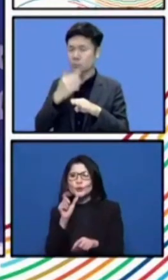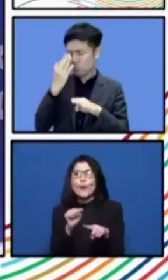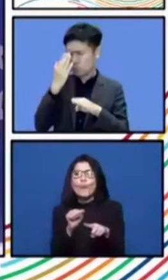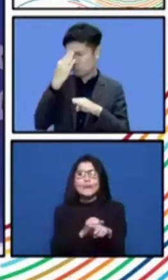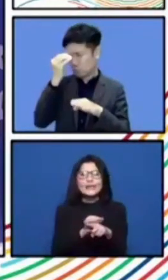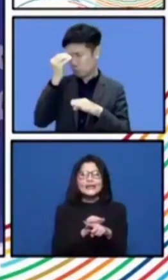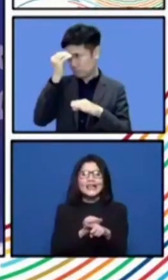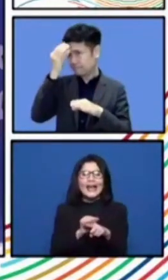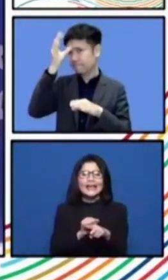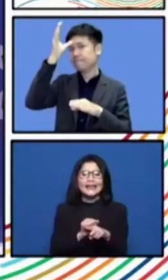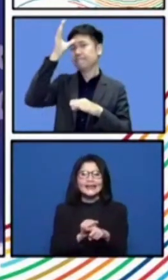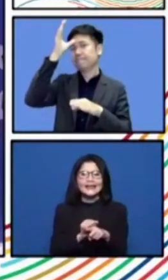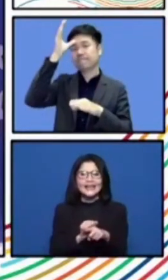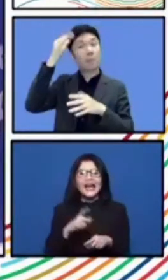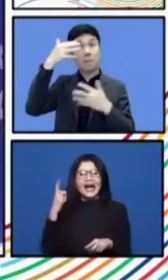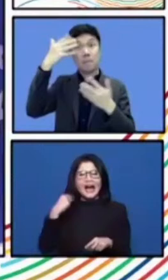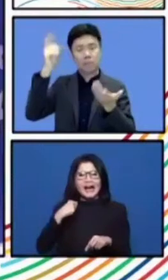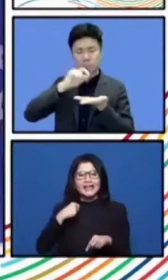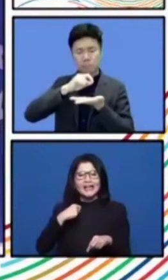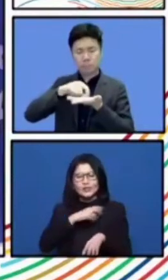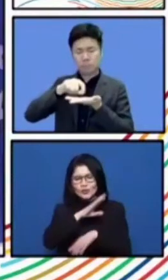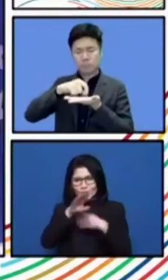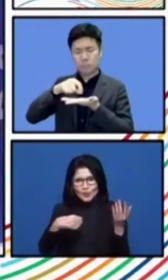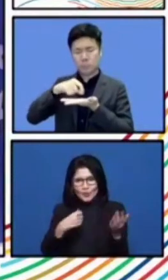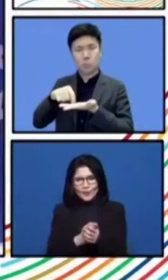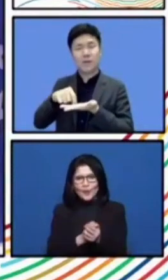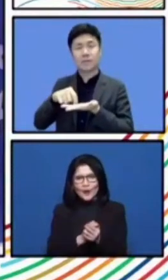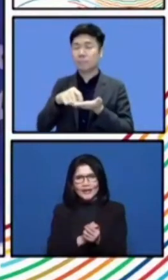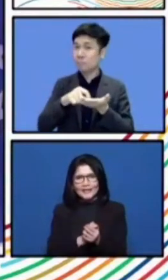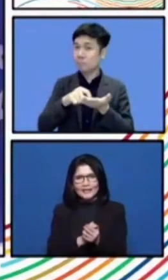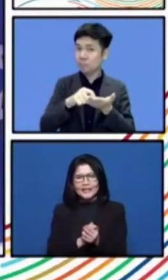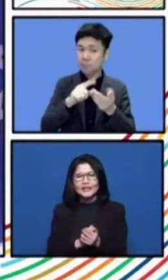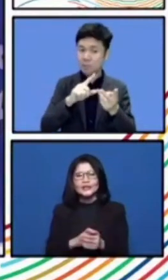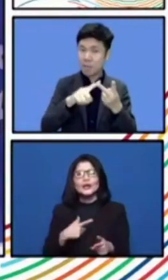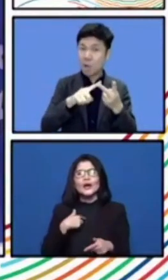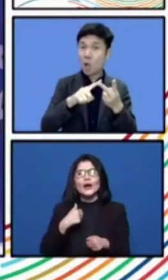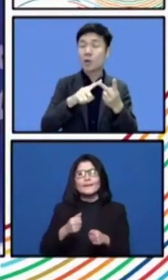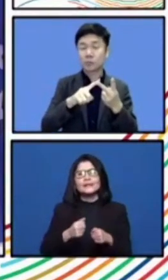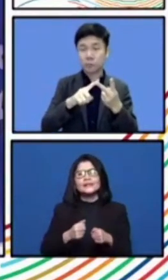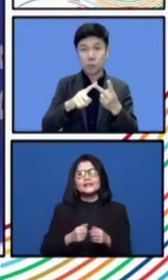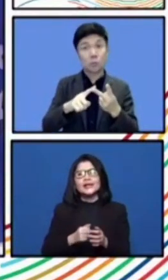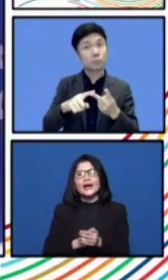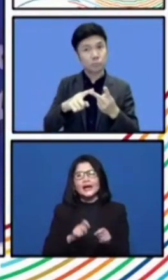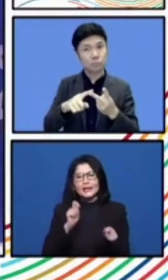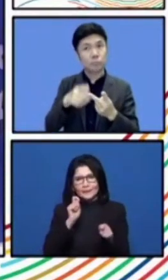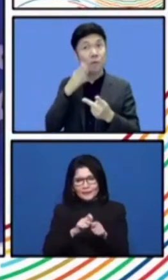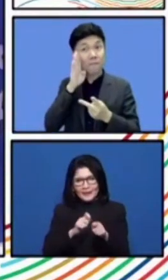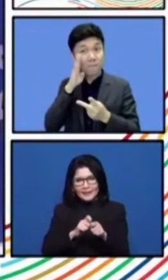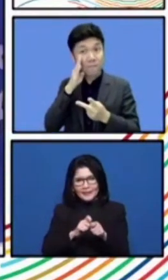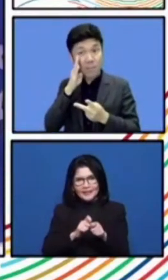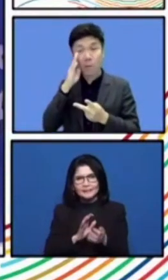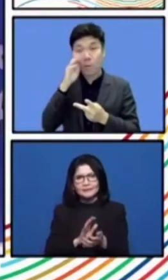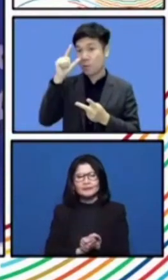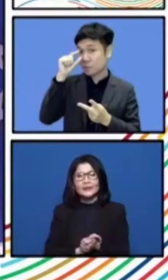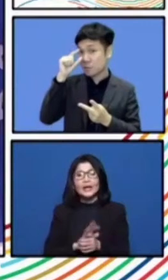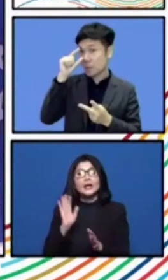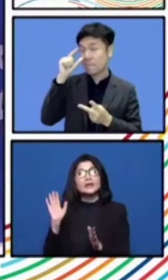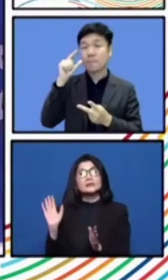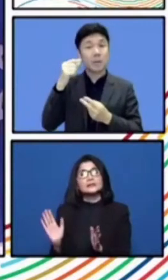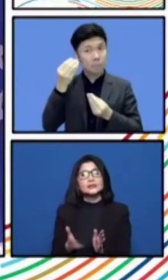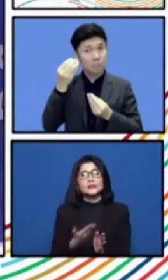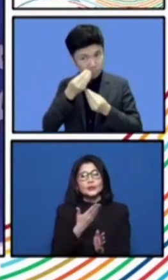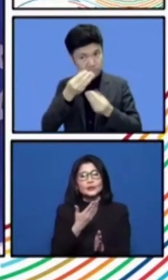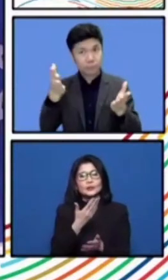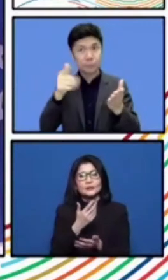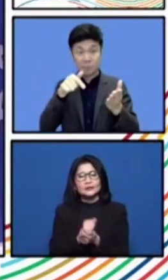when we write documents or we publish on the social media to make this all more inclusive and the last one that